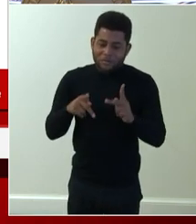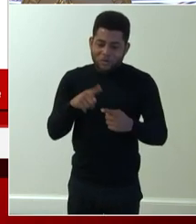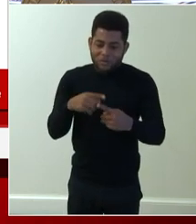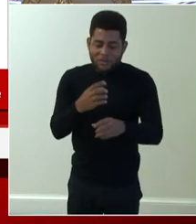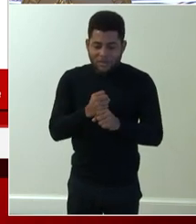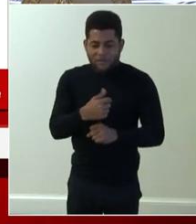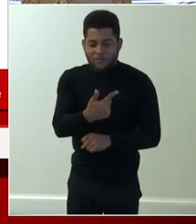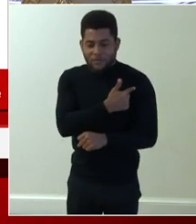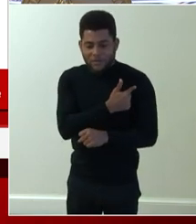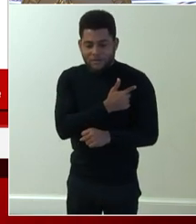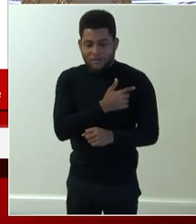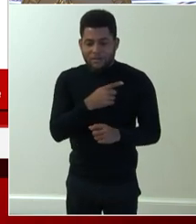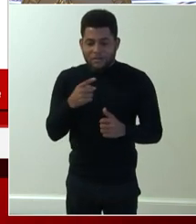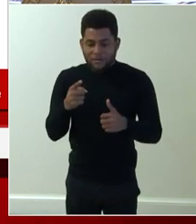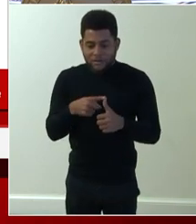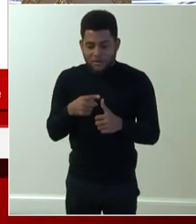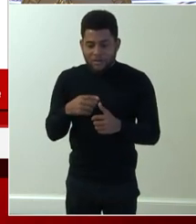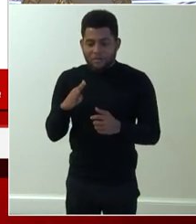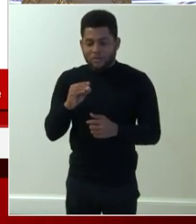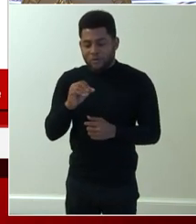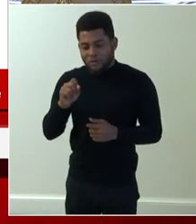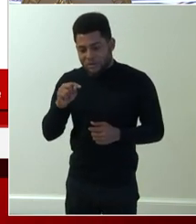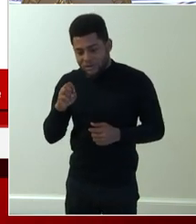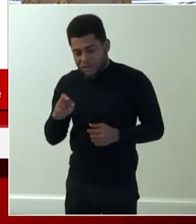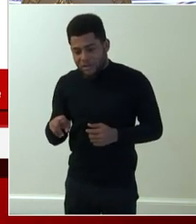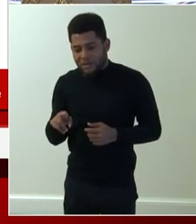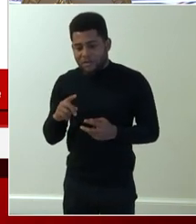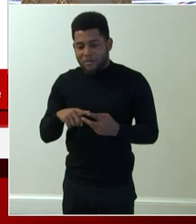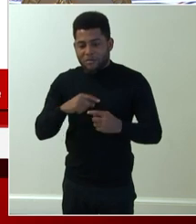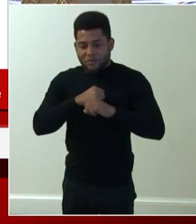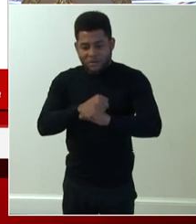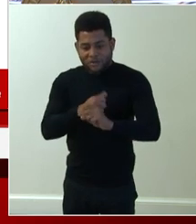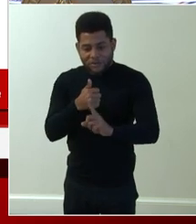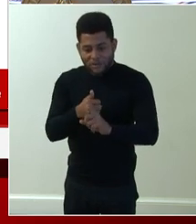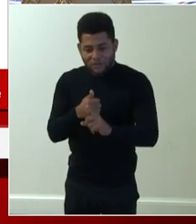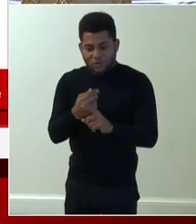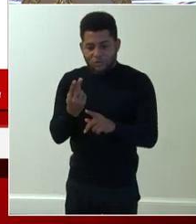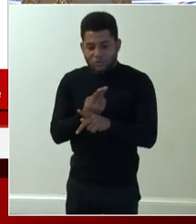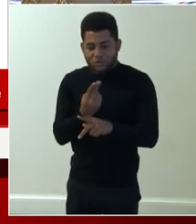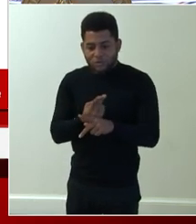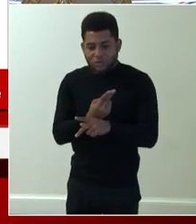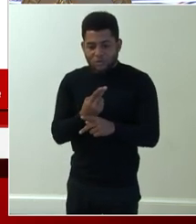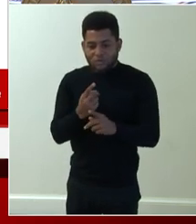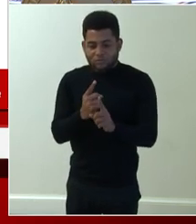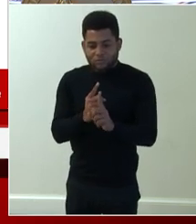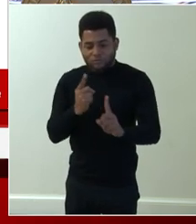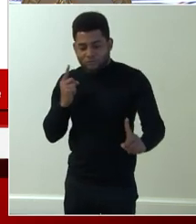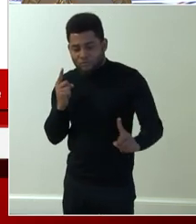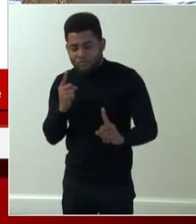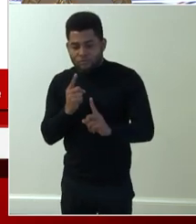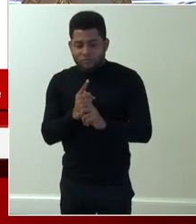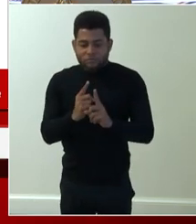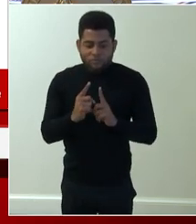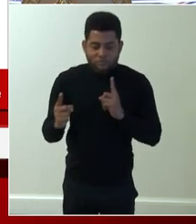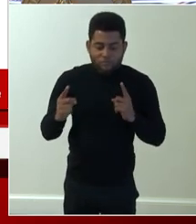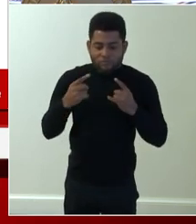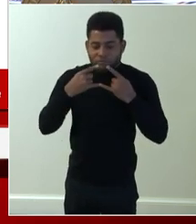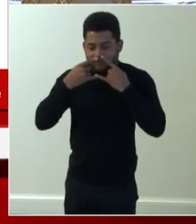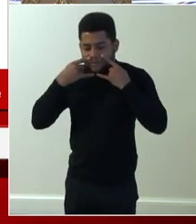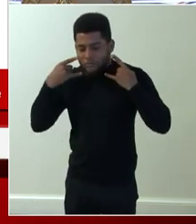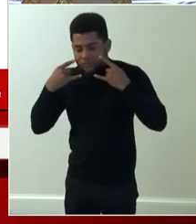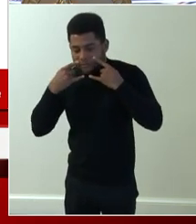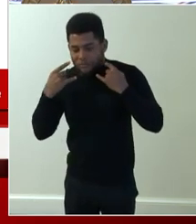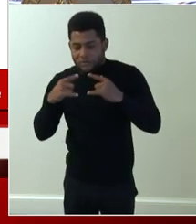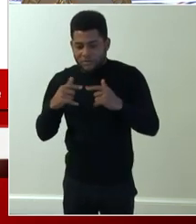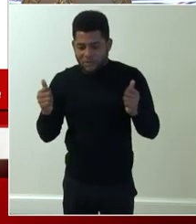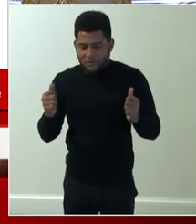booster, and protect yourself using all of the layered mitigation strategies that we know work.